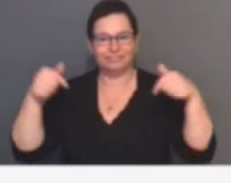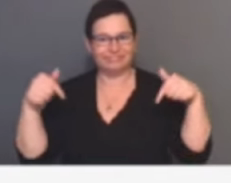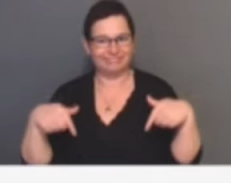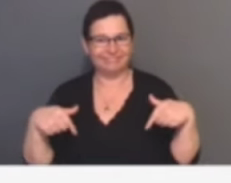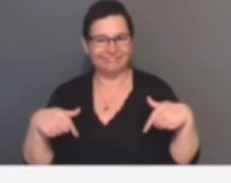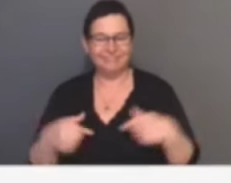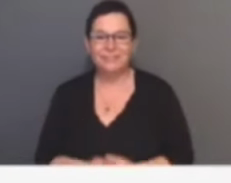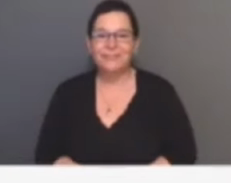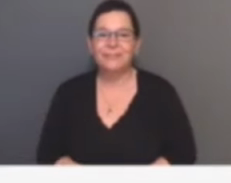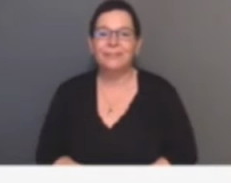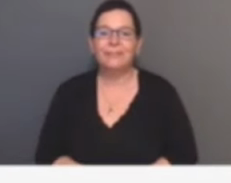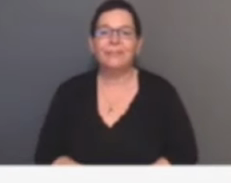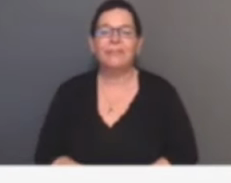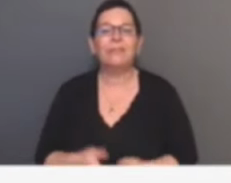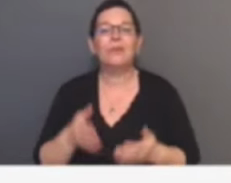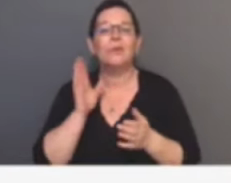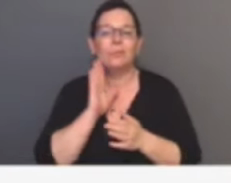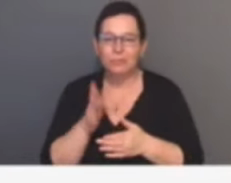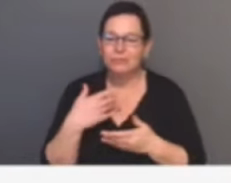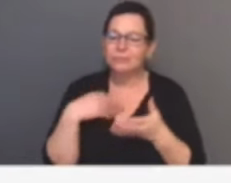taxes.